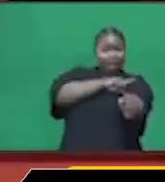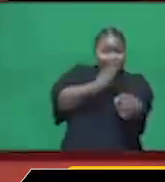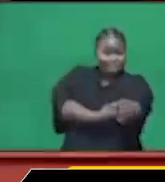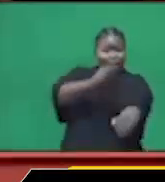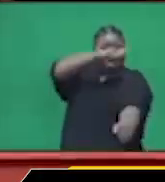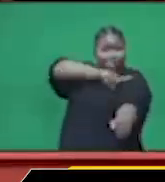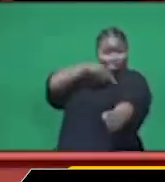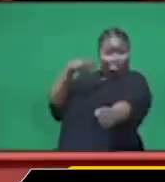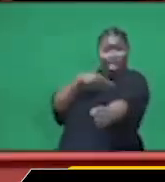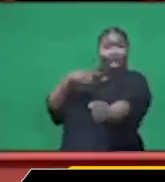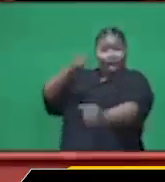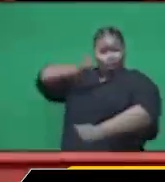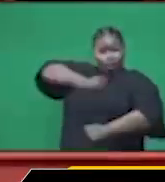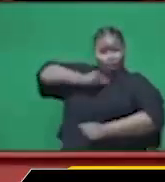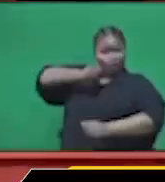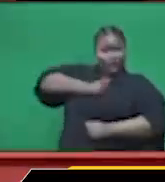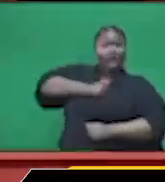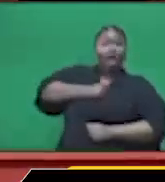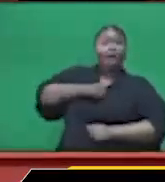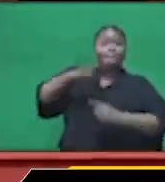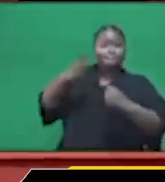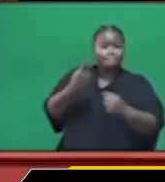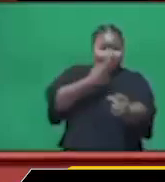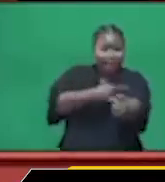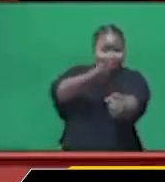Matla! Arona!